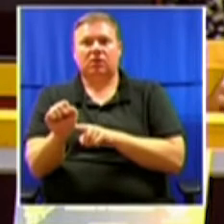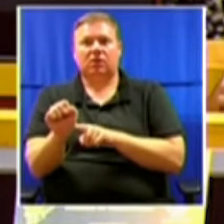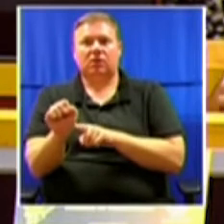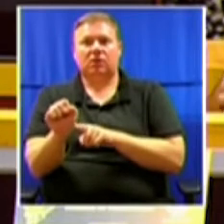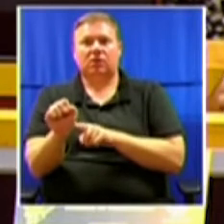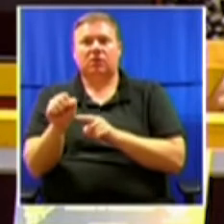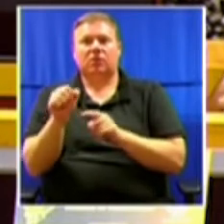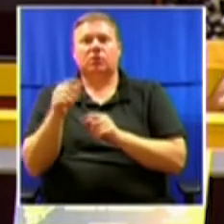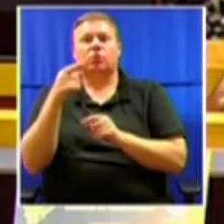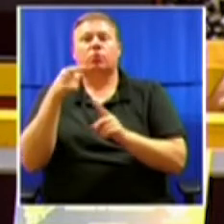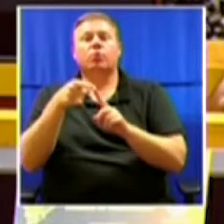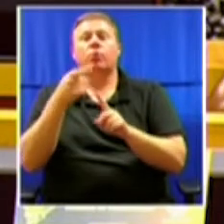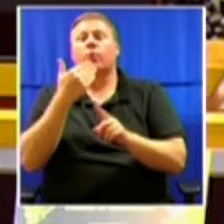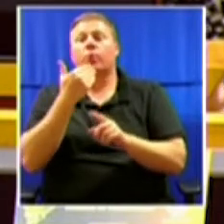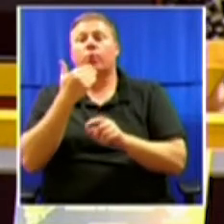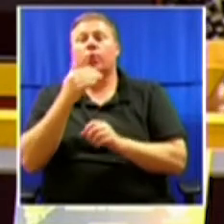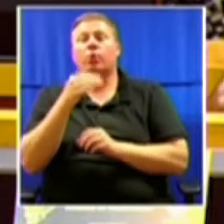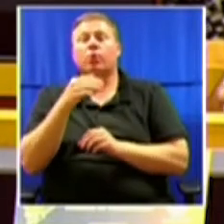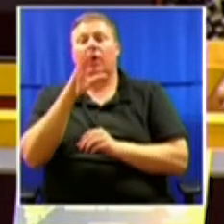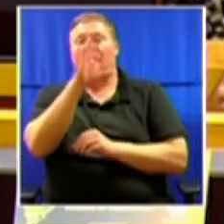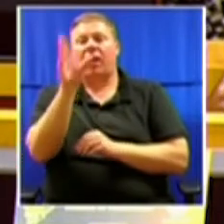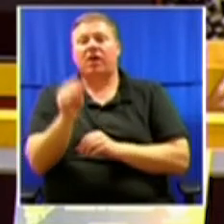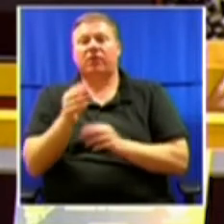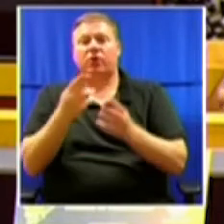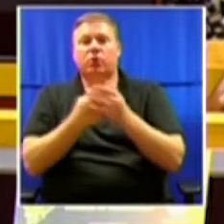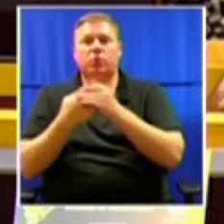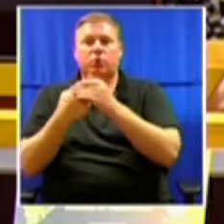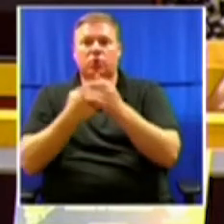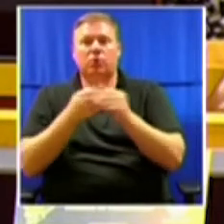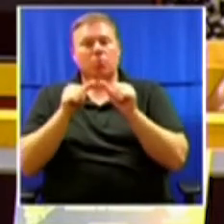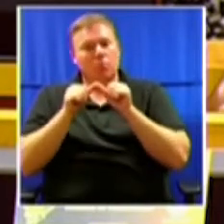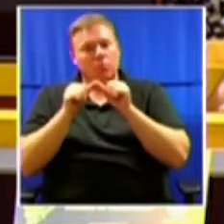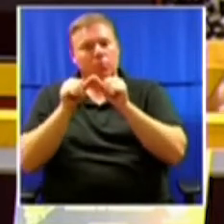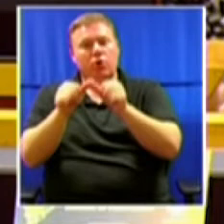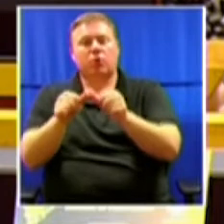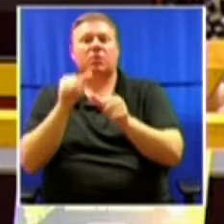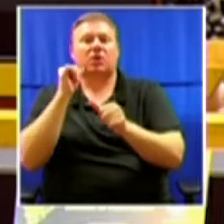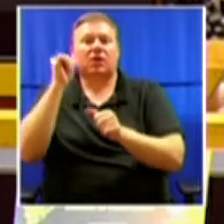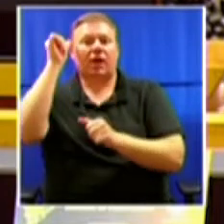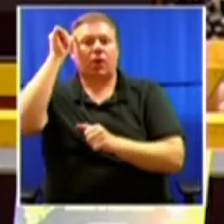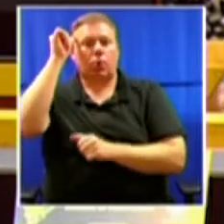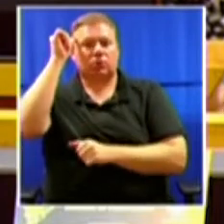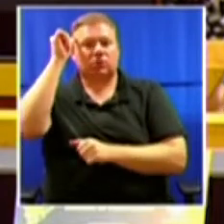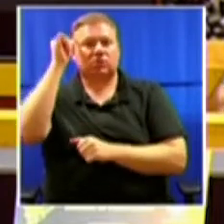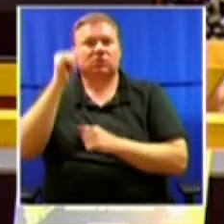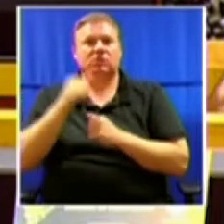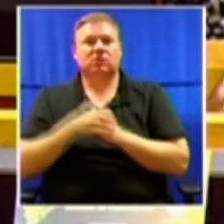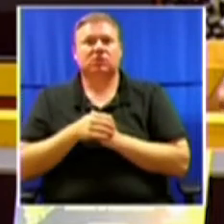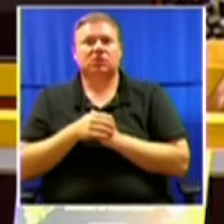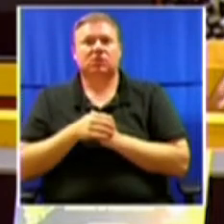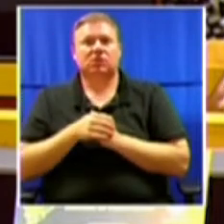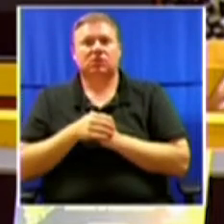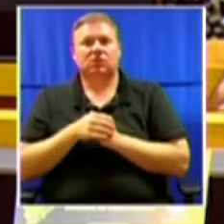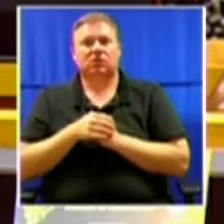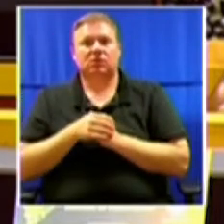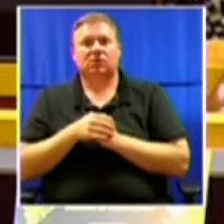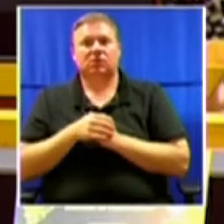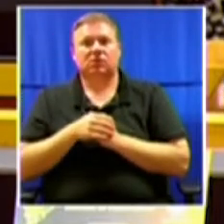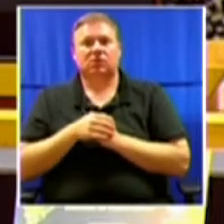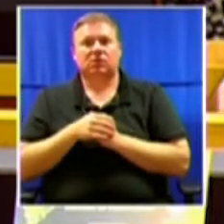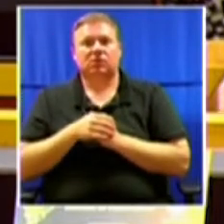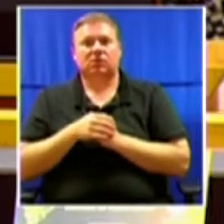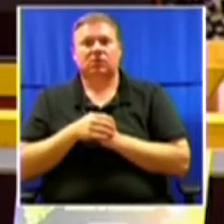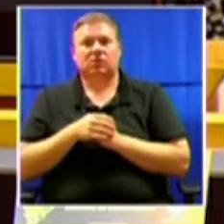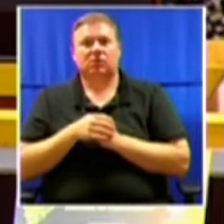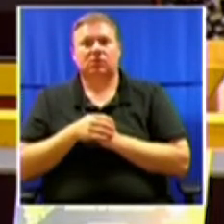to the African Union to permanently secure the headquarters of the Pan-African